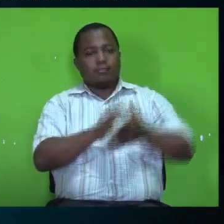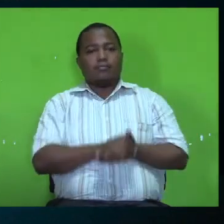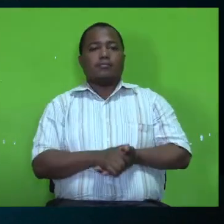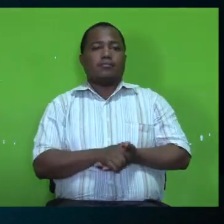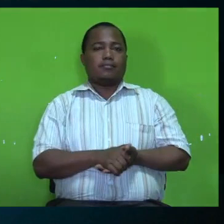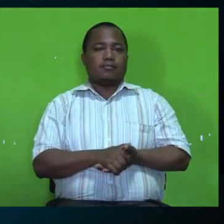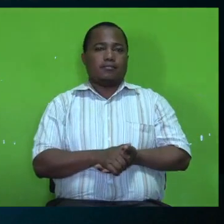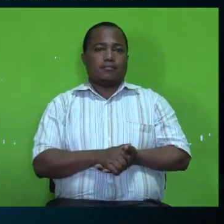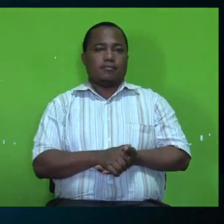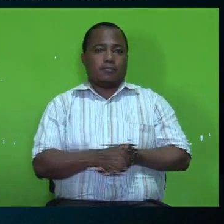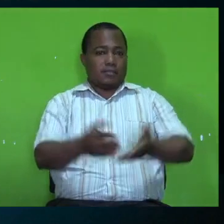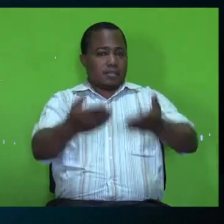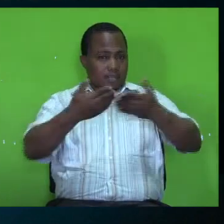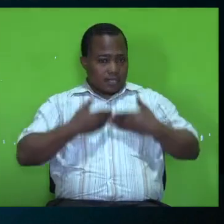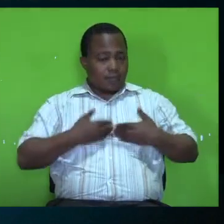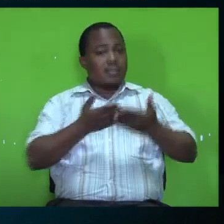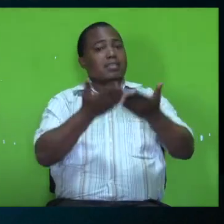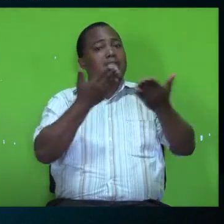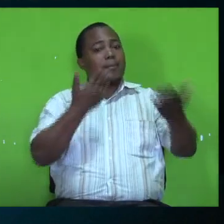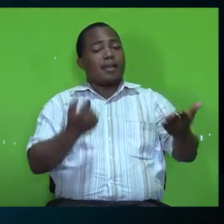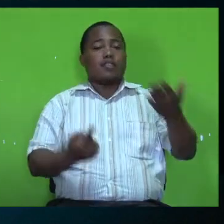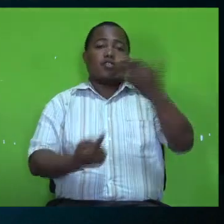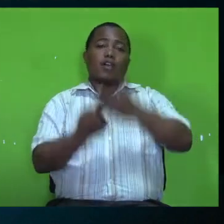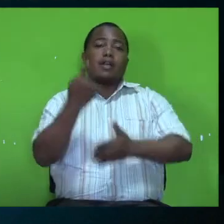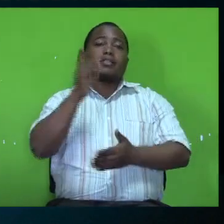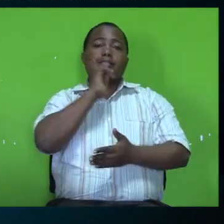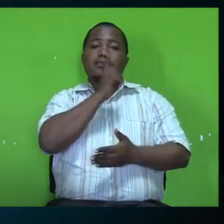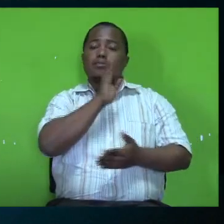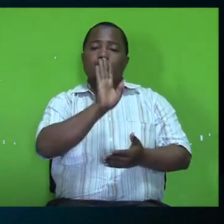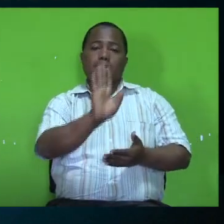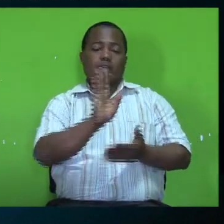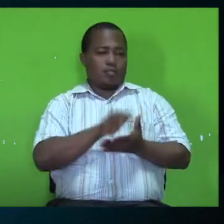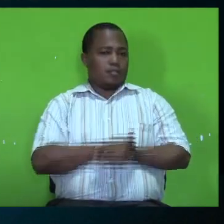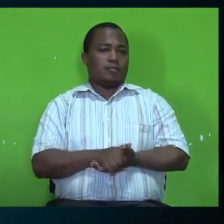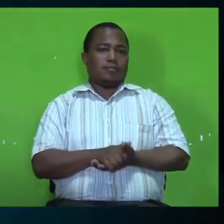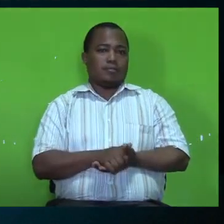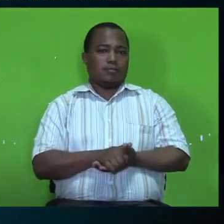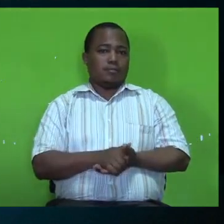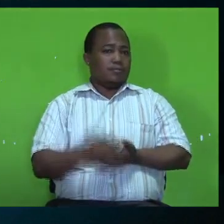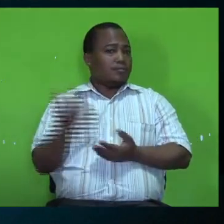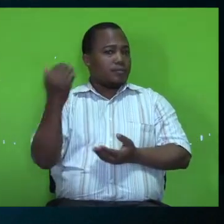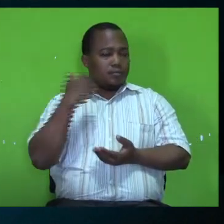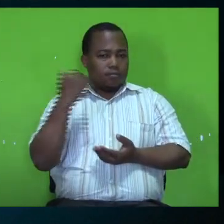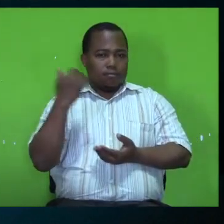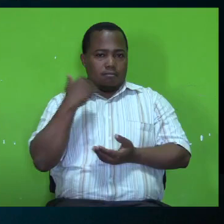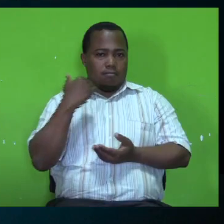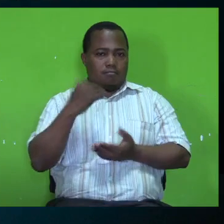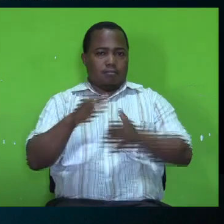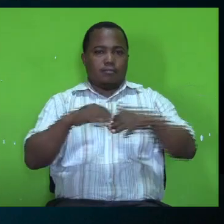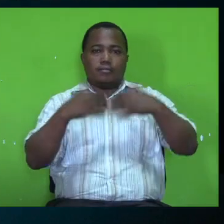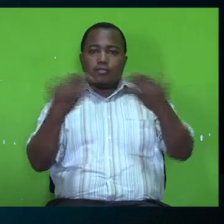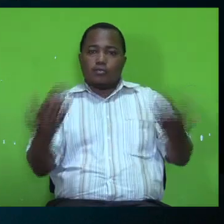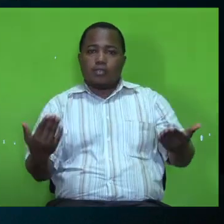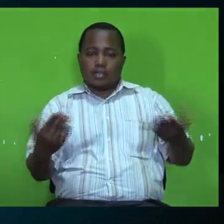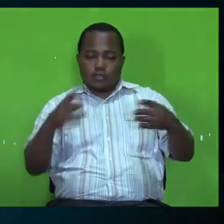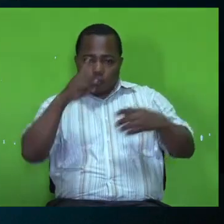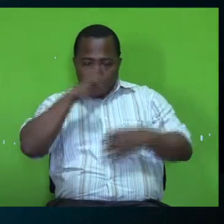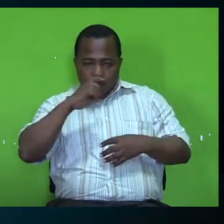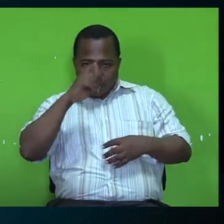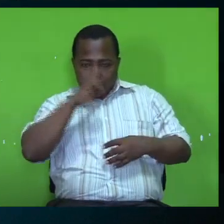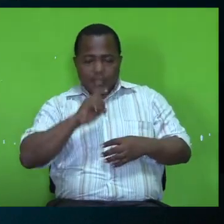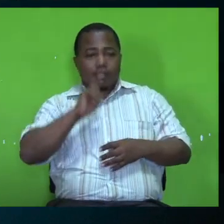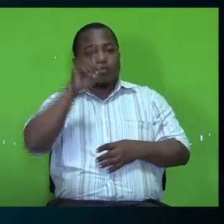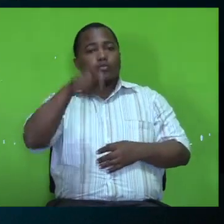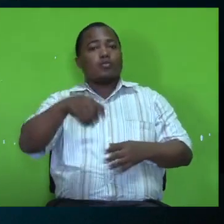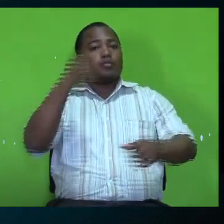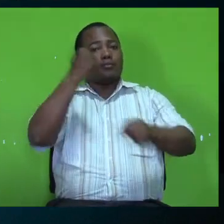Give reasons from your answer. Tell us what observations